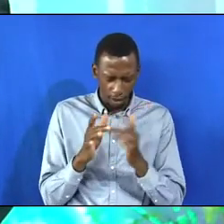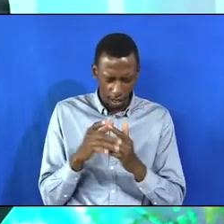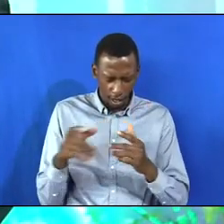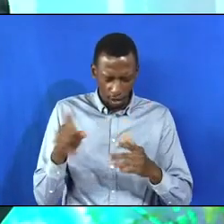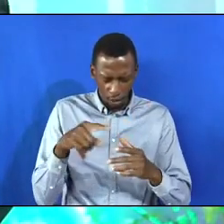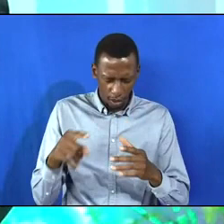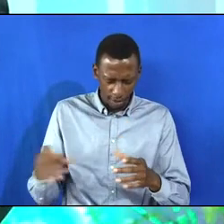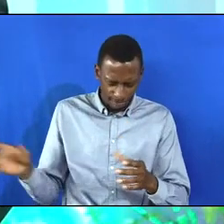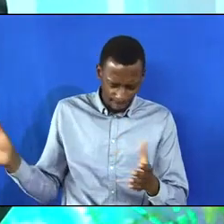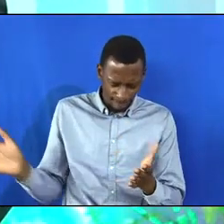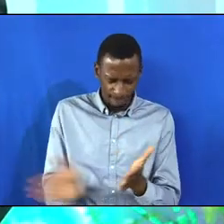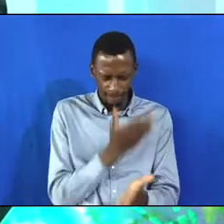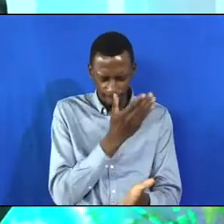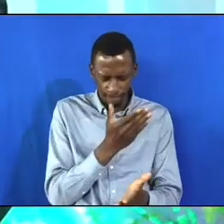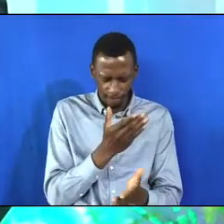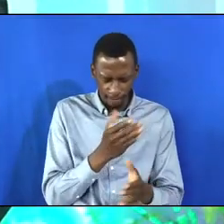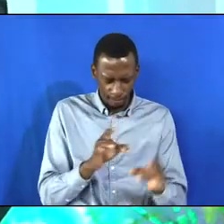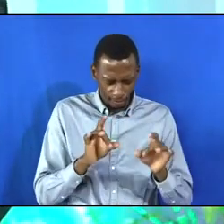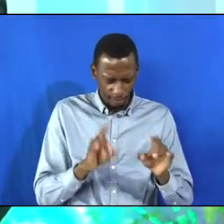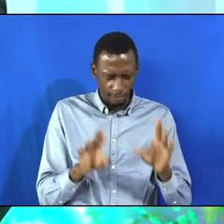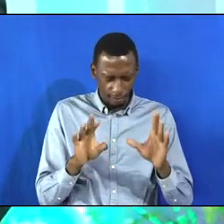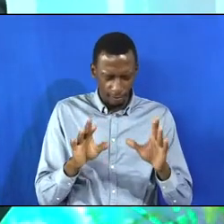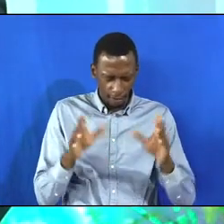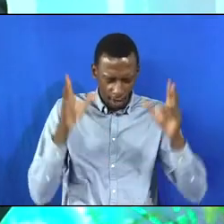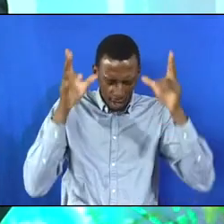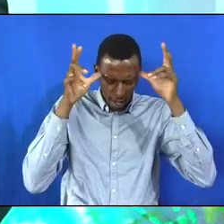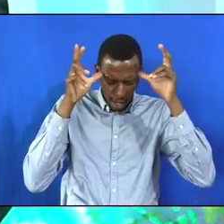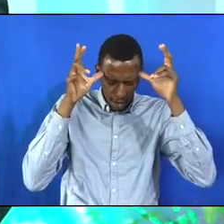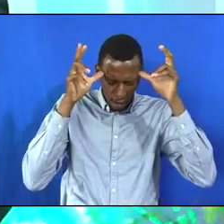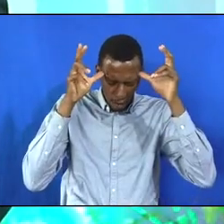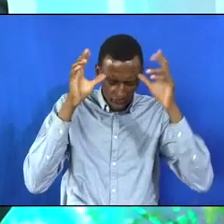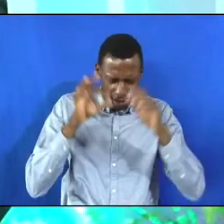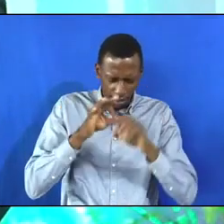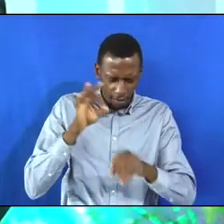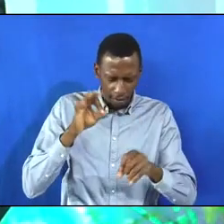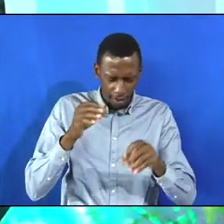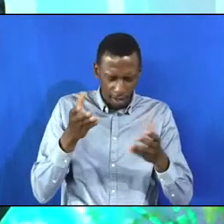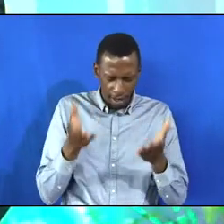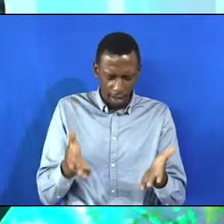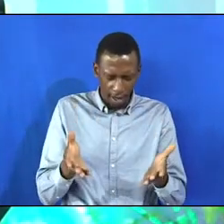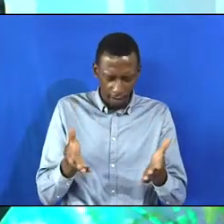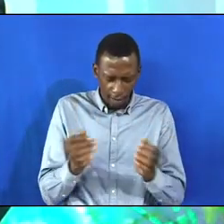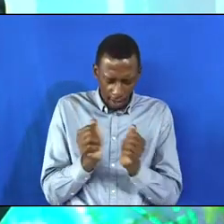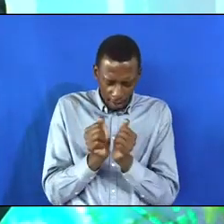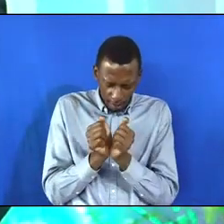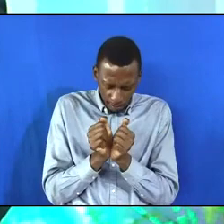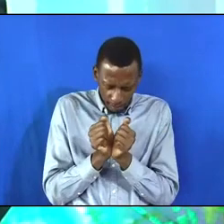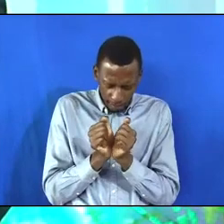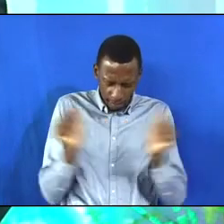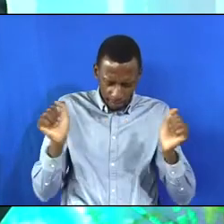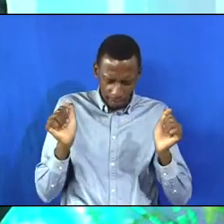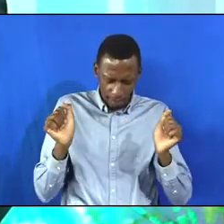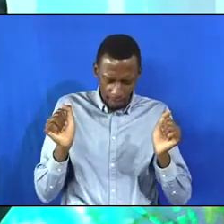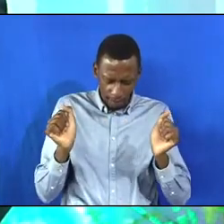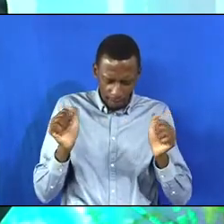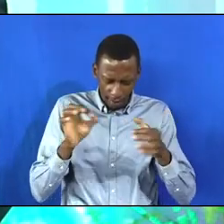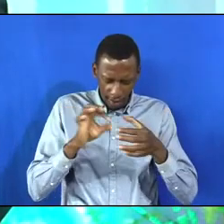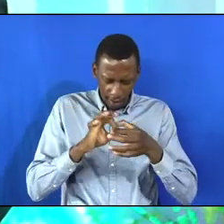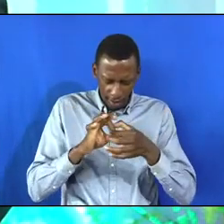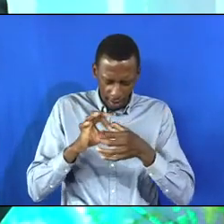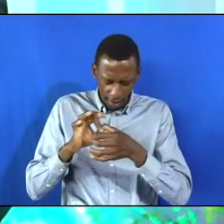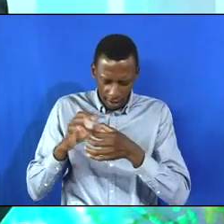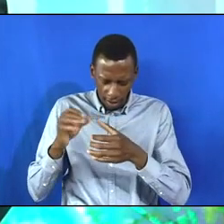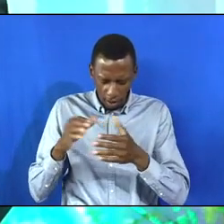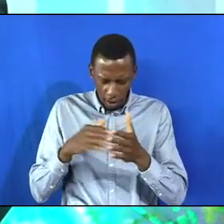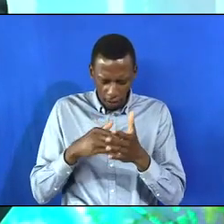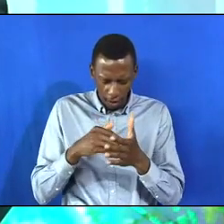and agencies from our midst. Break the chains of wickedness and set us free. We pray against